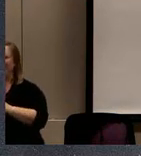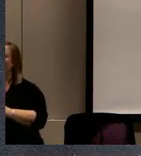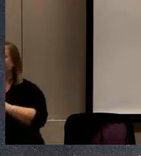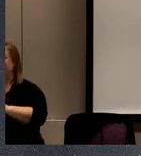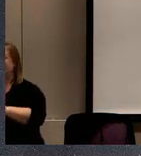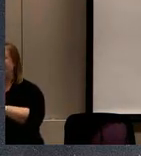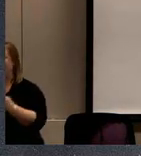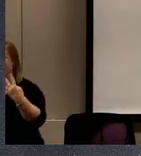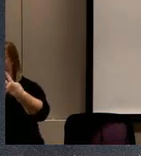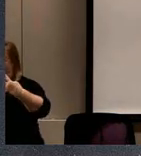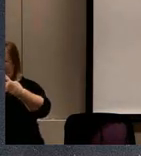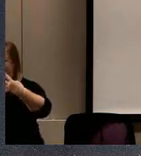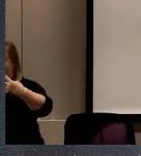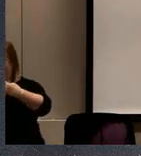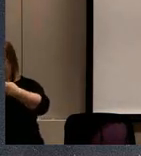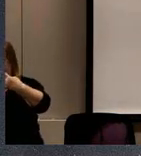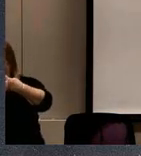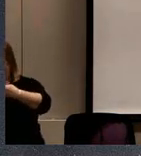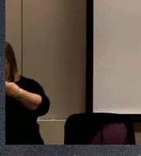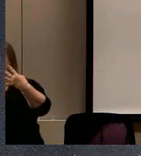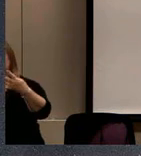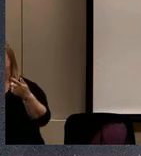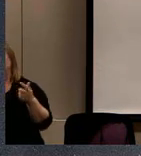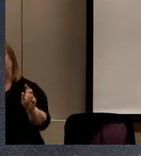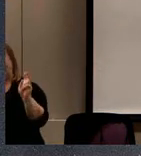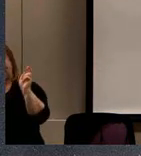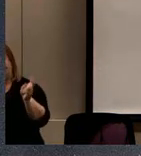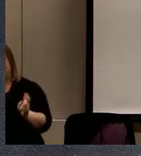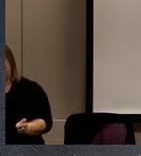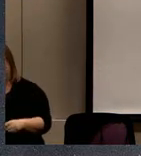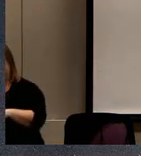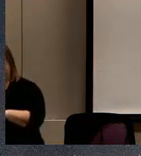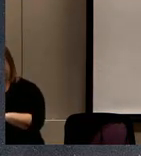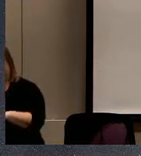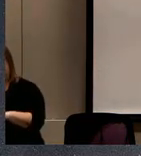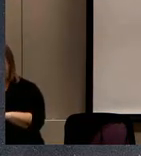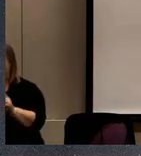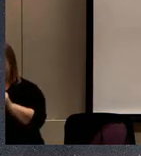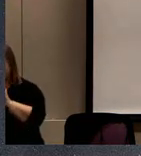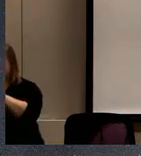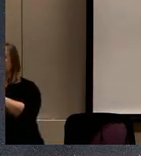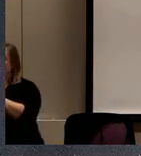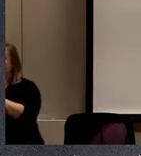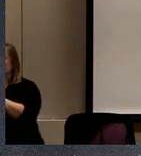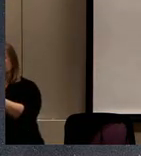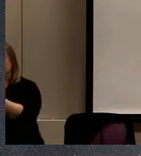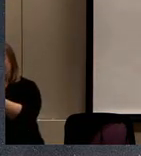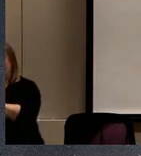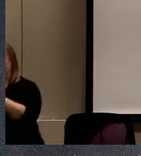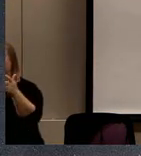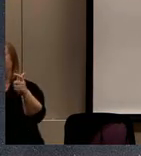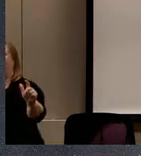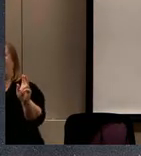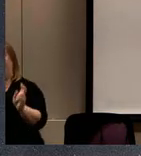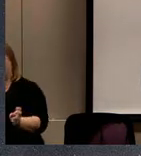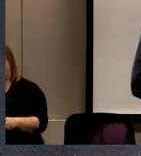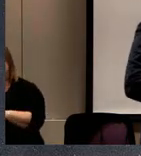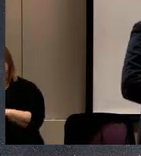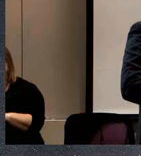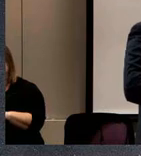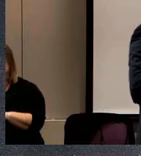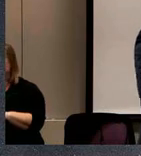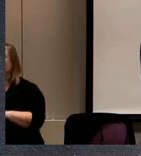we have because it is becoming such a huge issue and just continues to become a bigger issue. Just based